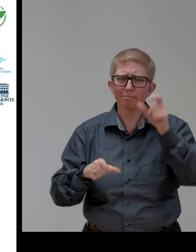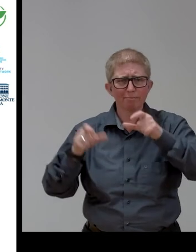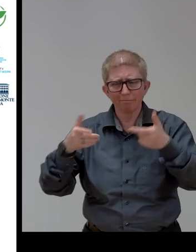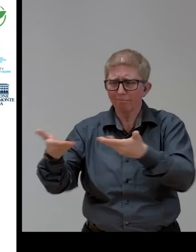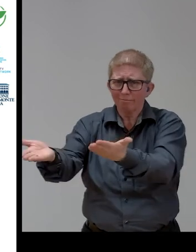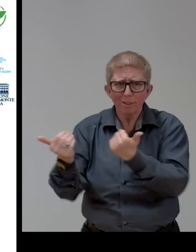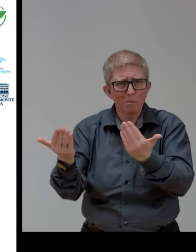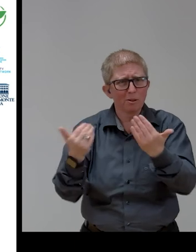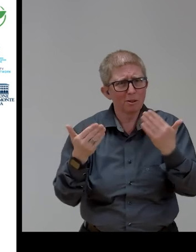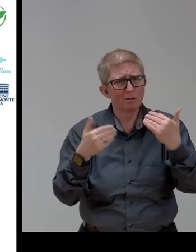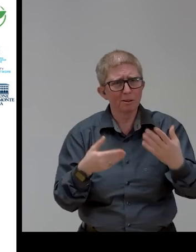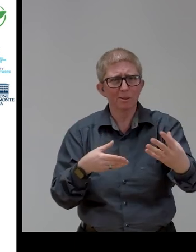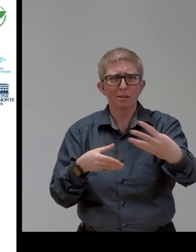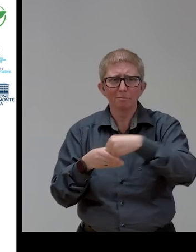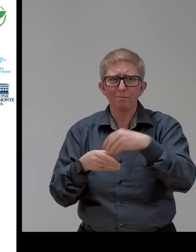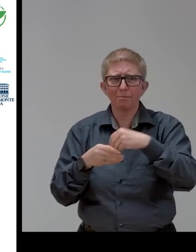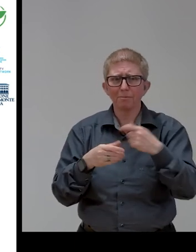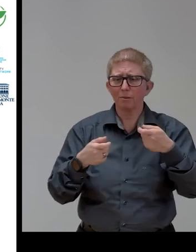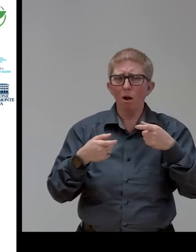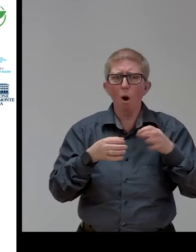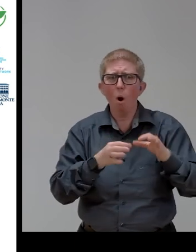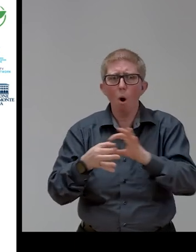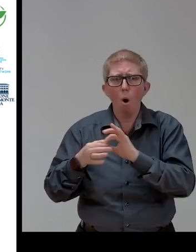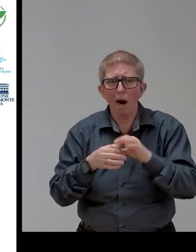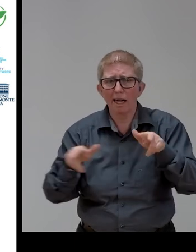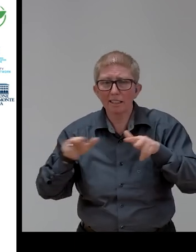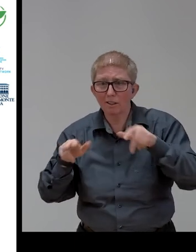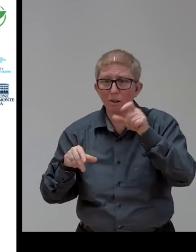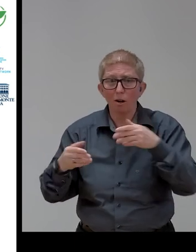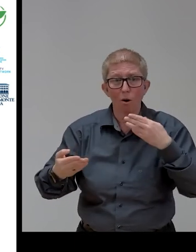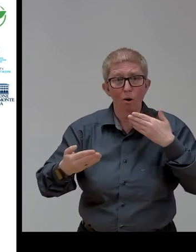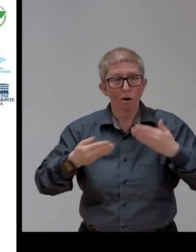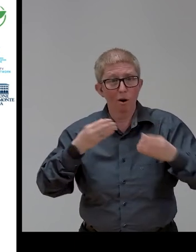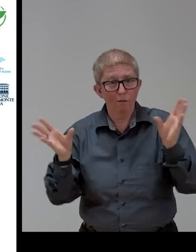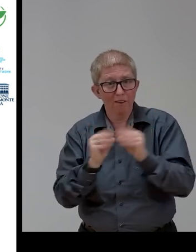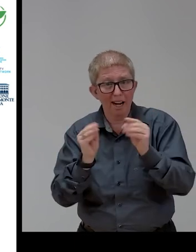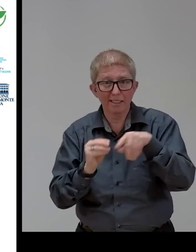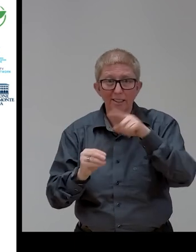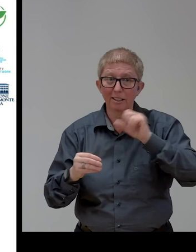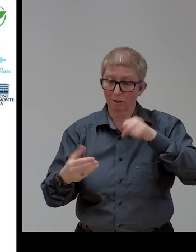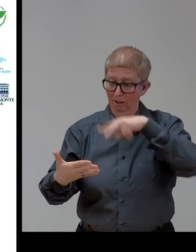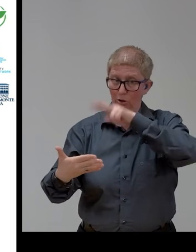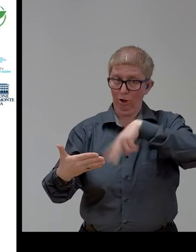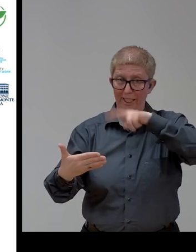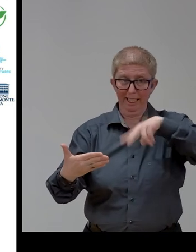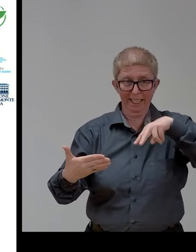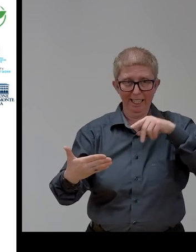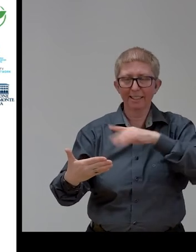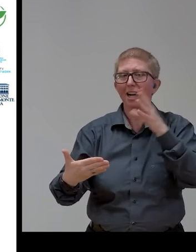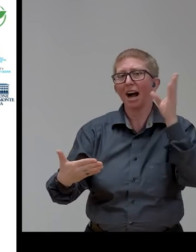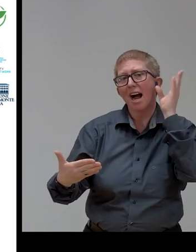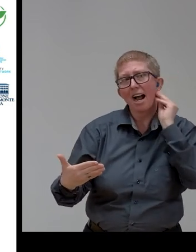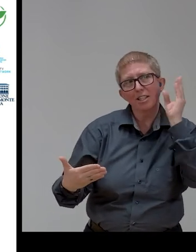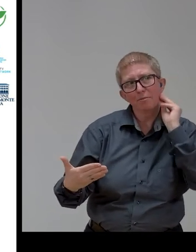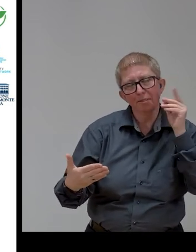and other conference organizers to read about the experiences that are given from the Zero Project Conference